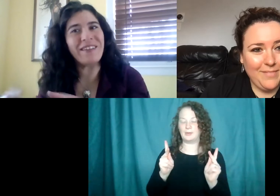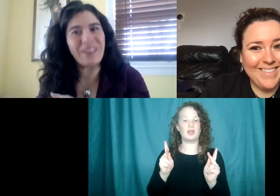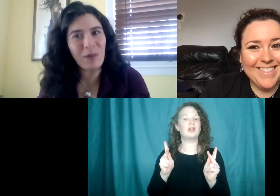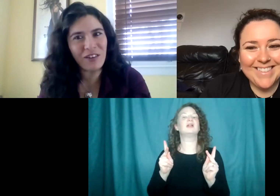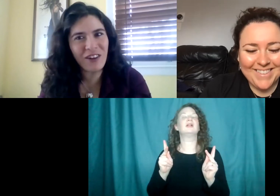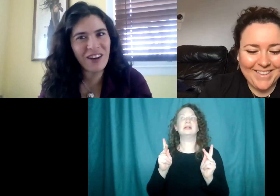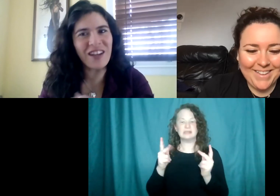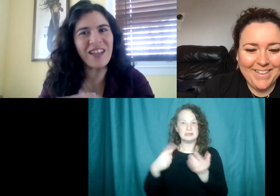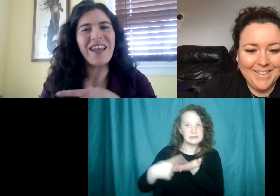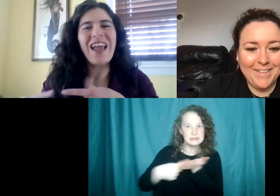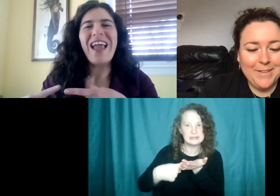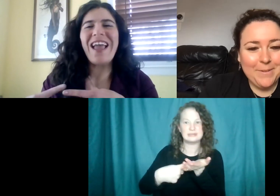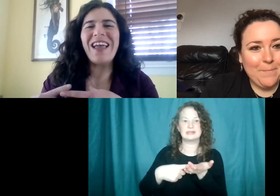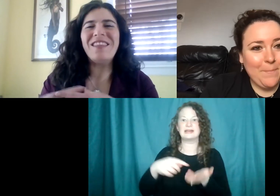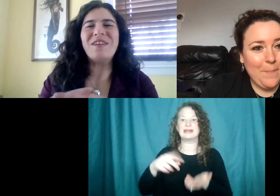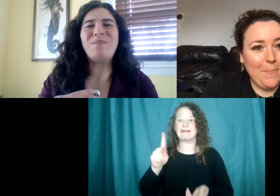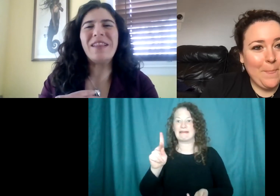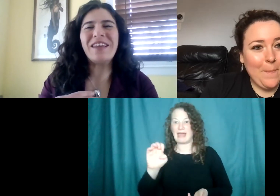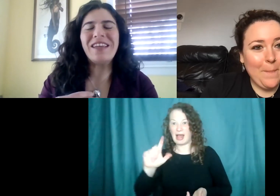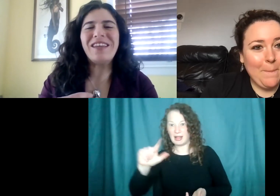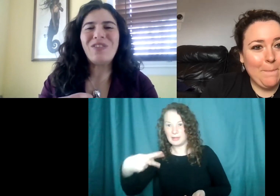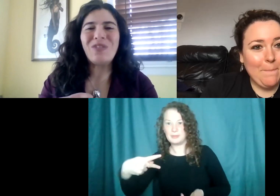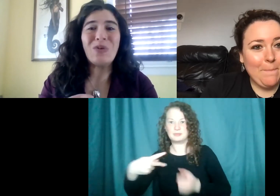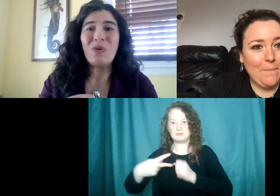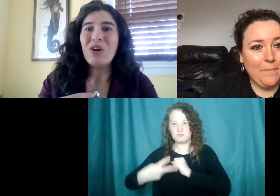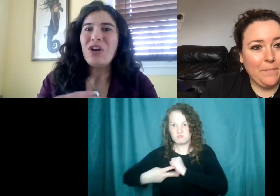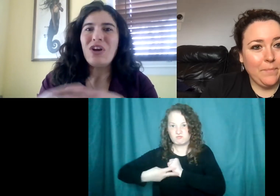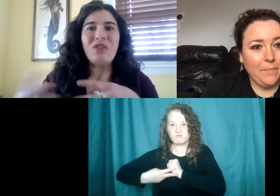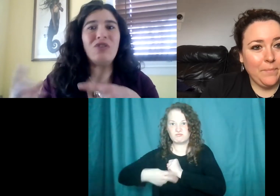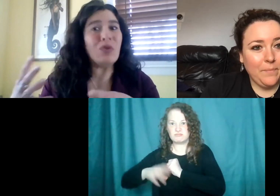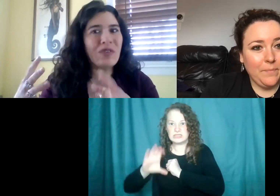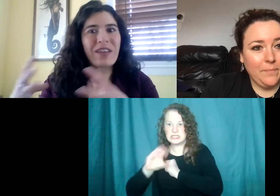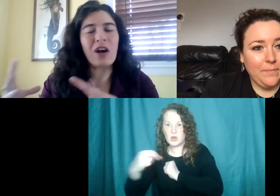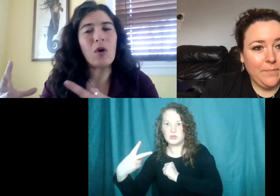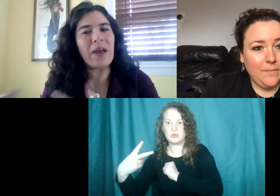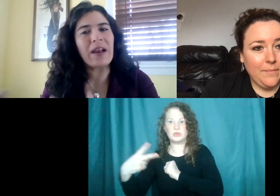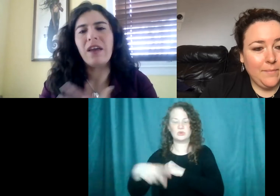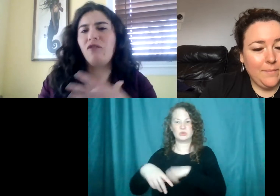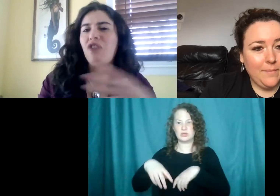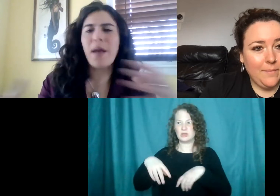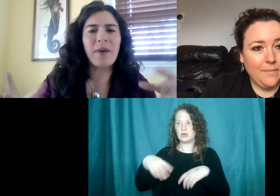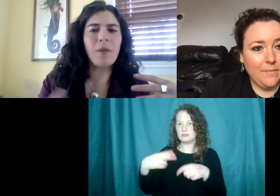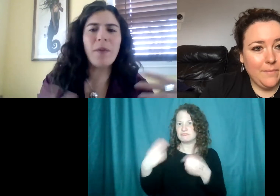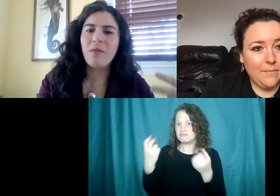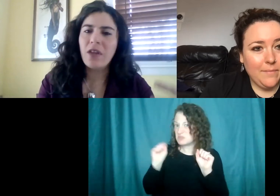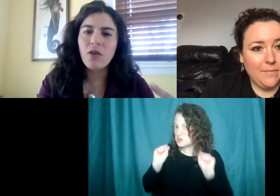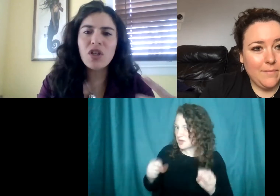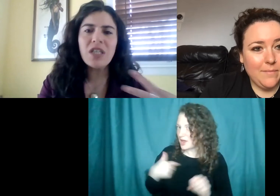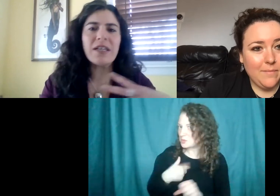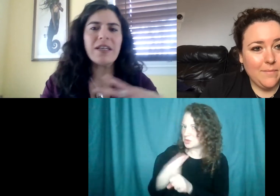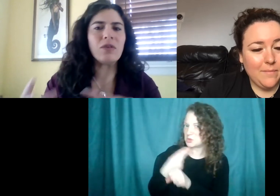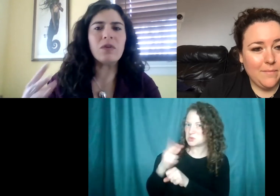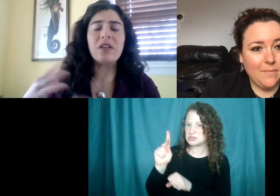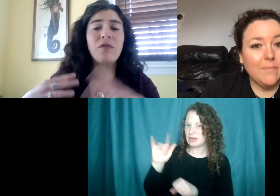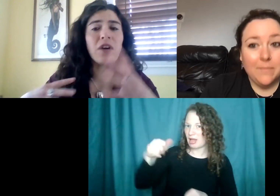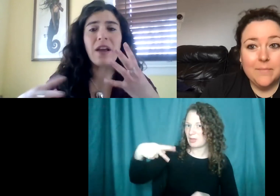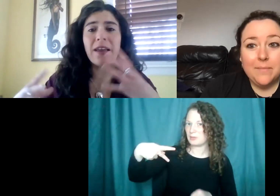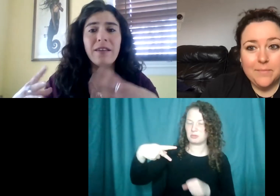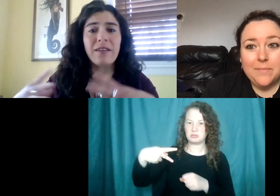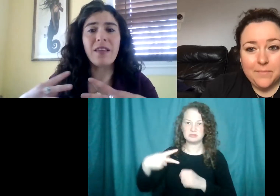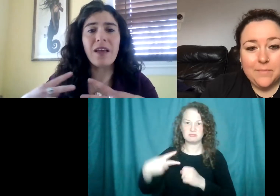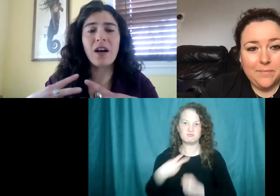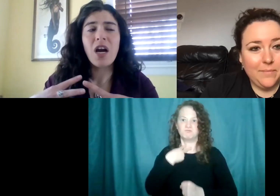carbon sequestration and the ability to use kelp and kind of trap it on the bottom of the ocean or